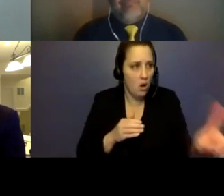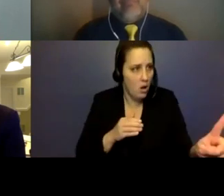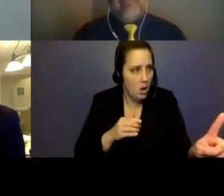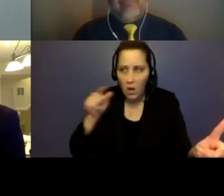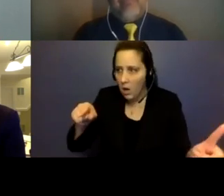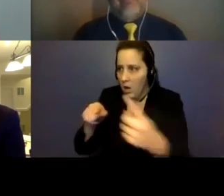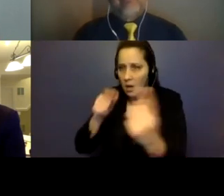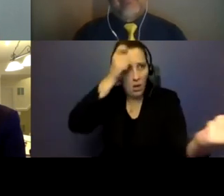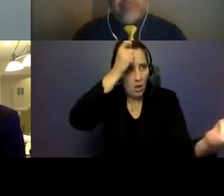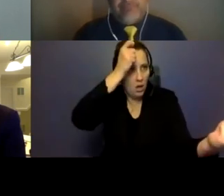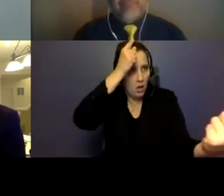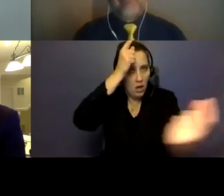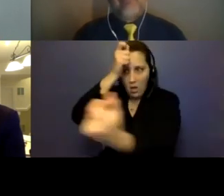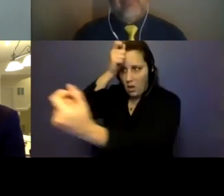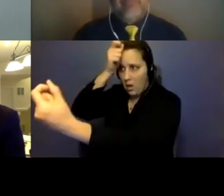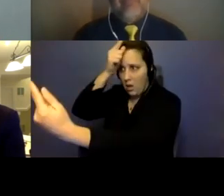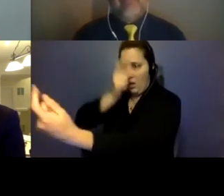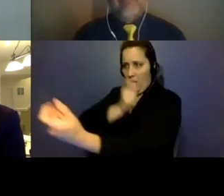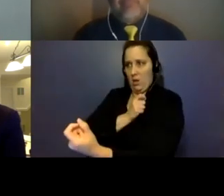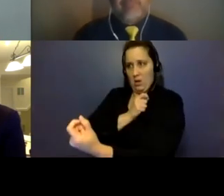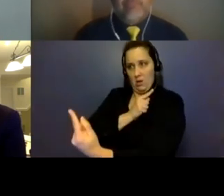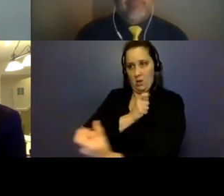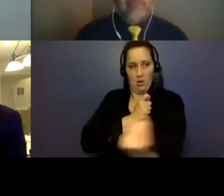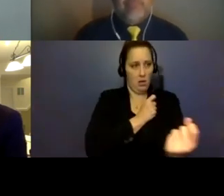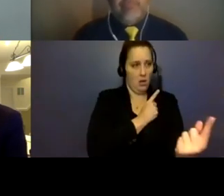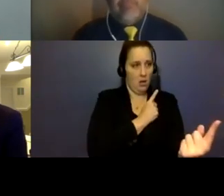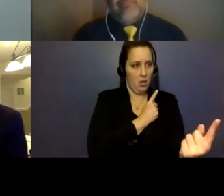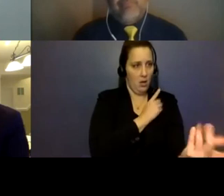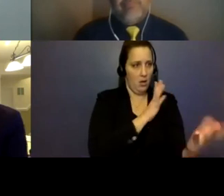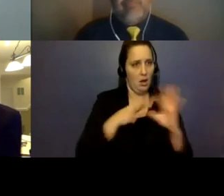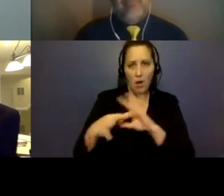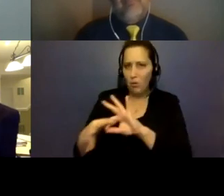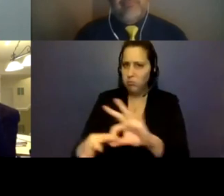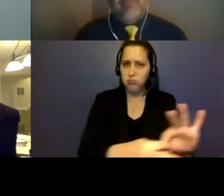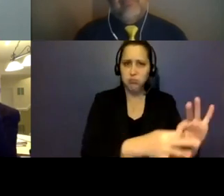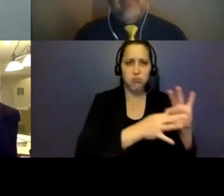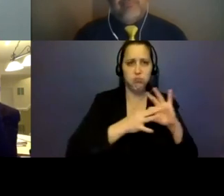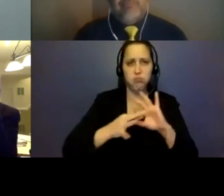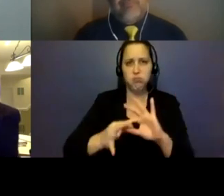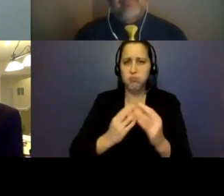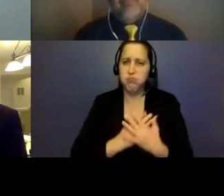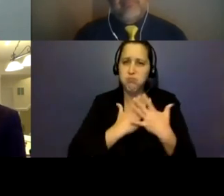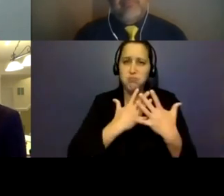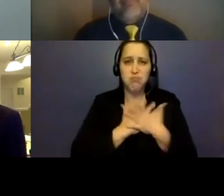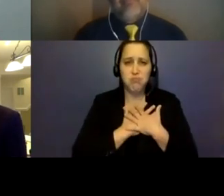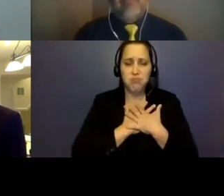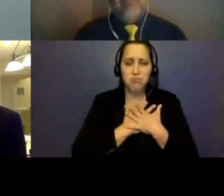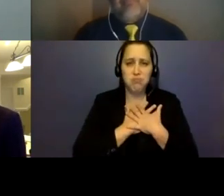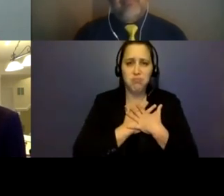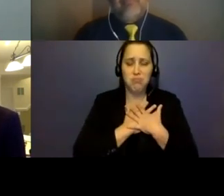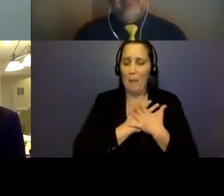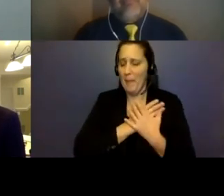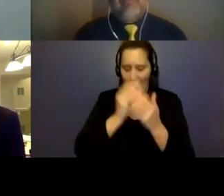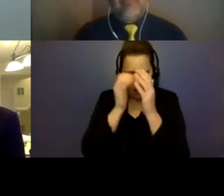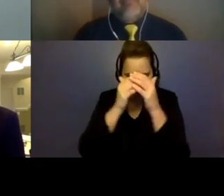and then be able to share that love for art, it really is reviving. It really just helped to bring me back to